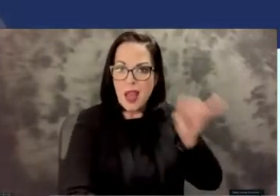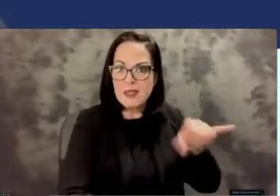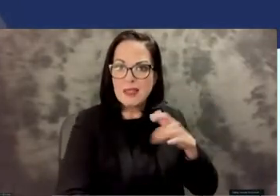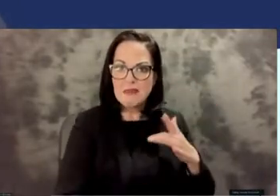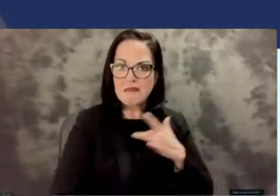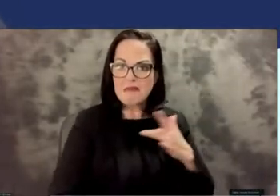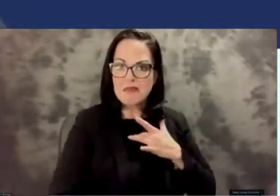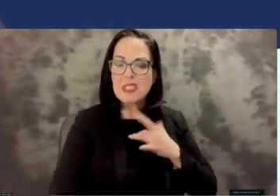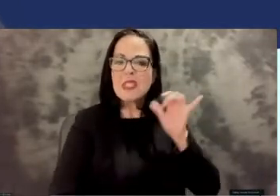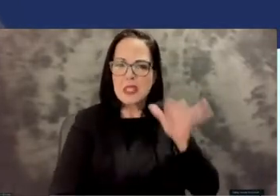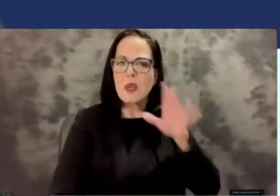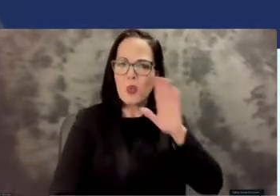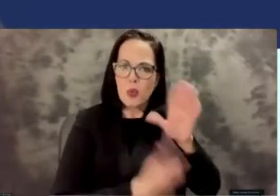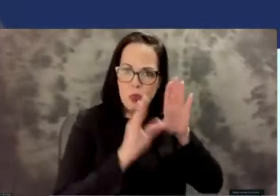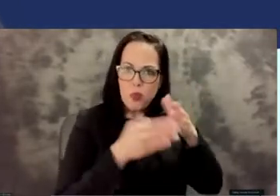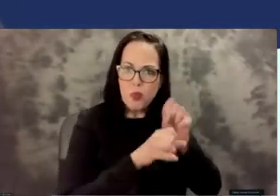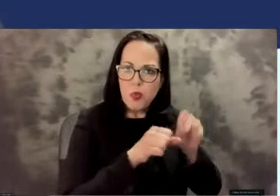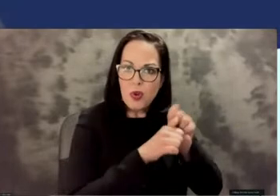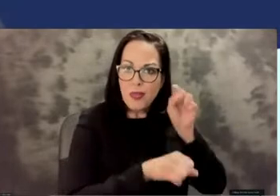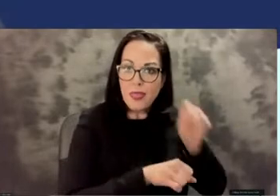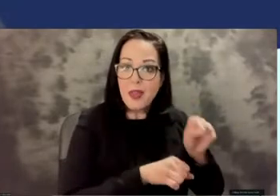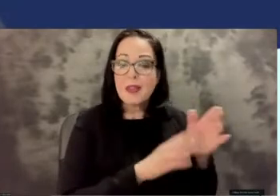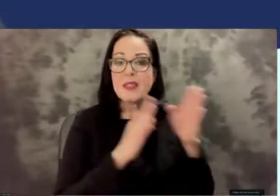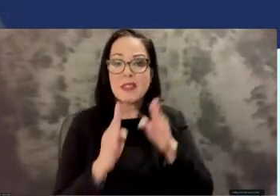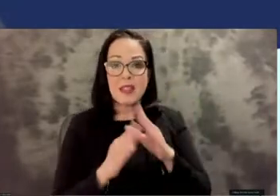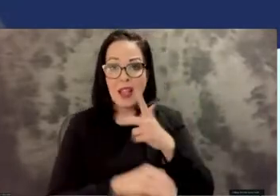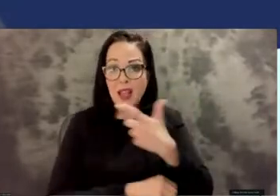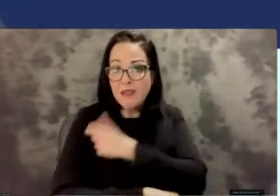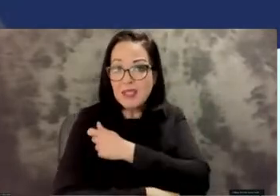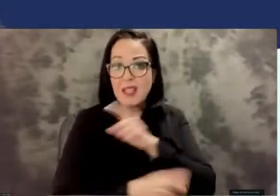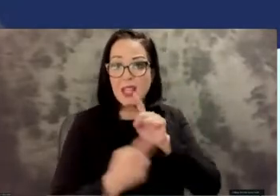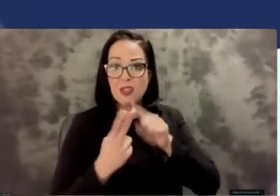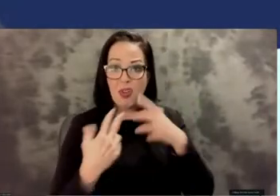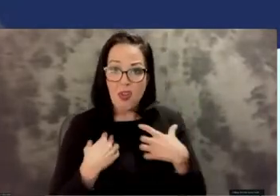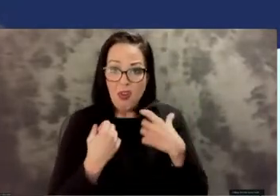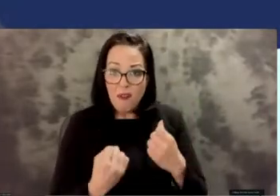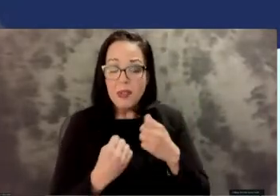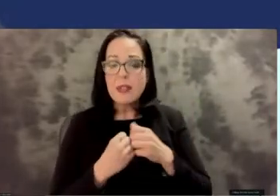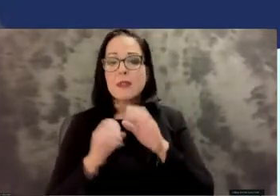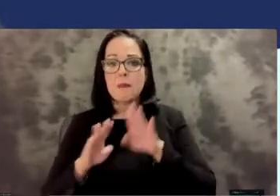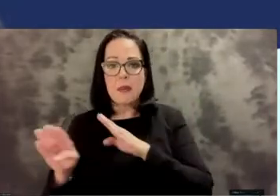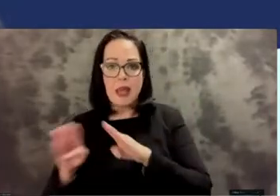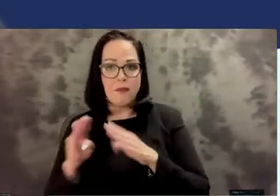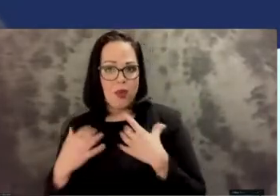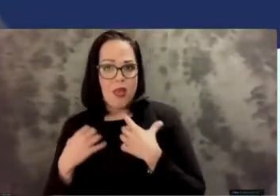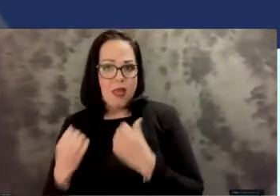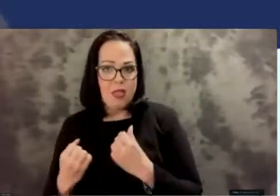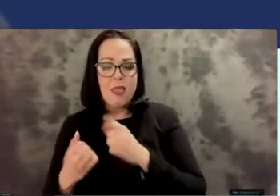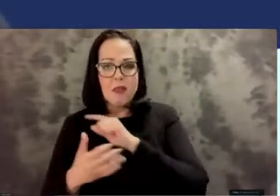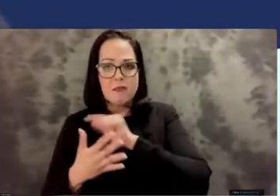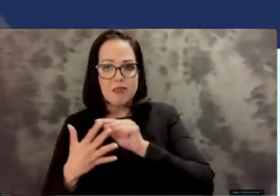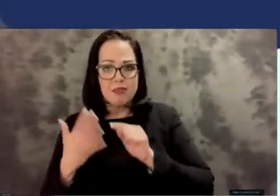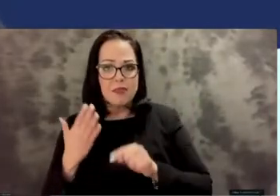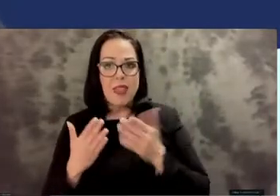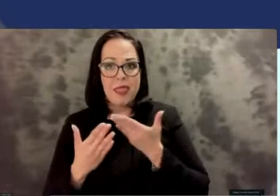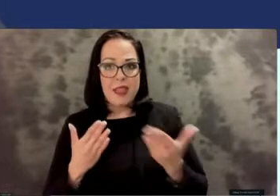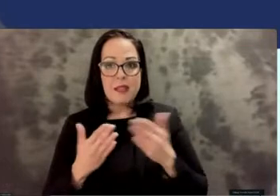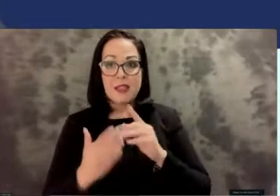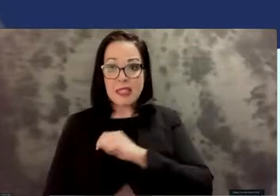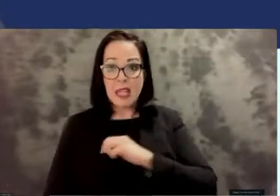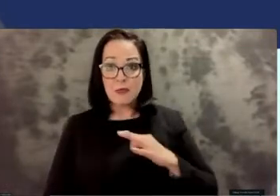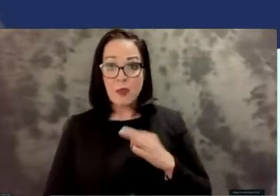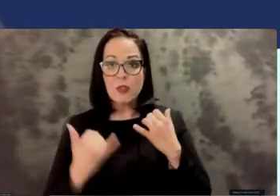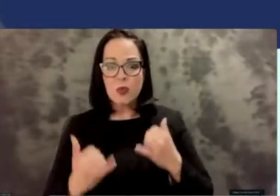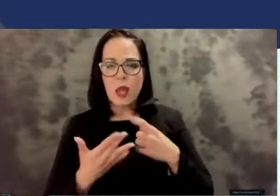recovery, equitable access to vaccination and vaccination confidence, and behavioral health. Today, as a task force, we will